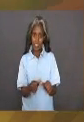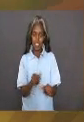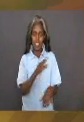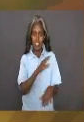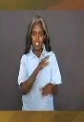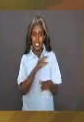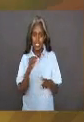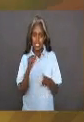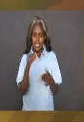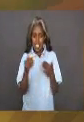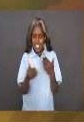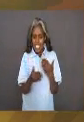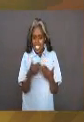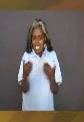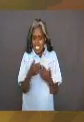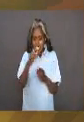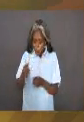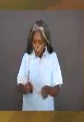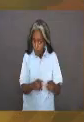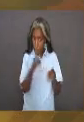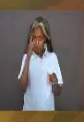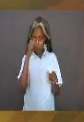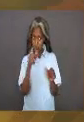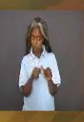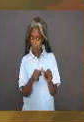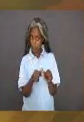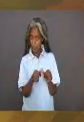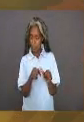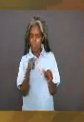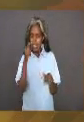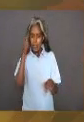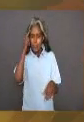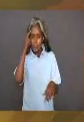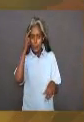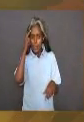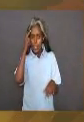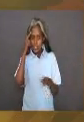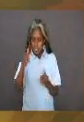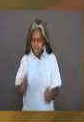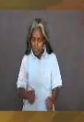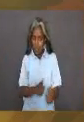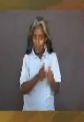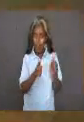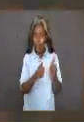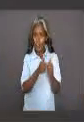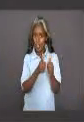An even easier way to remember is to memorize the following